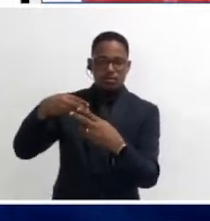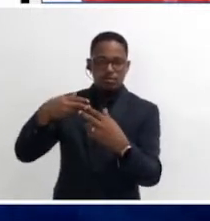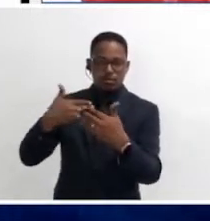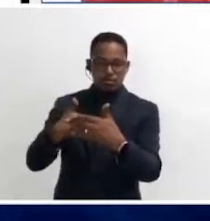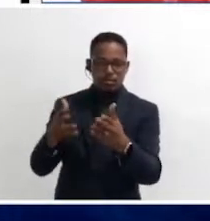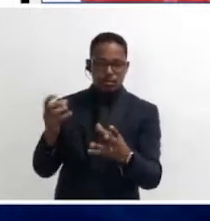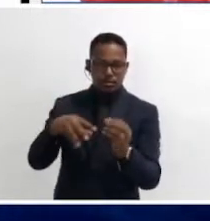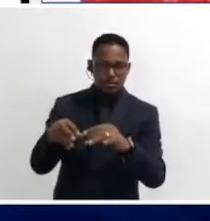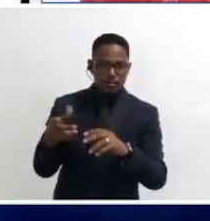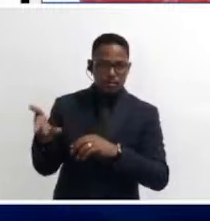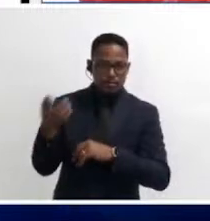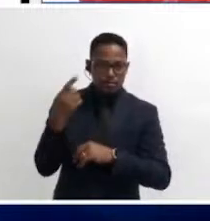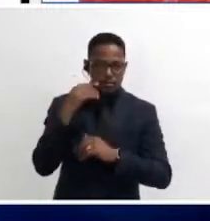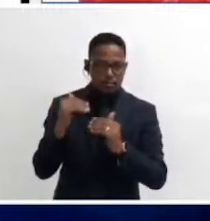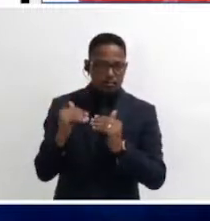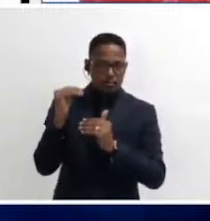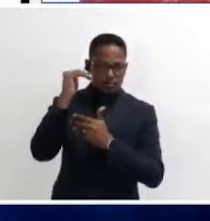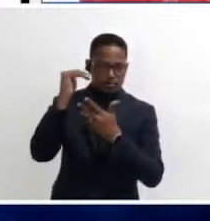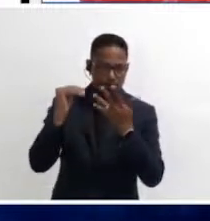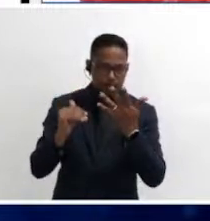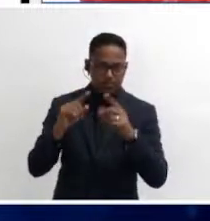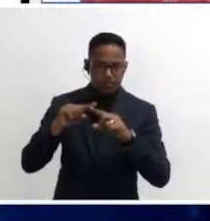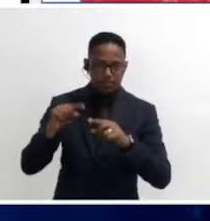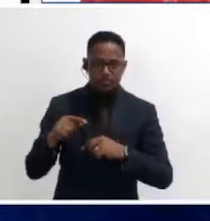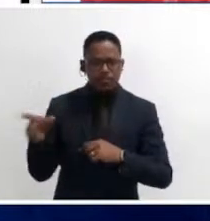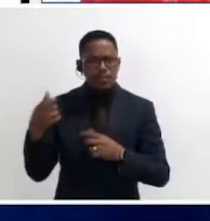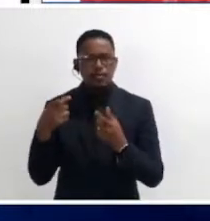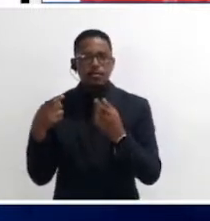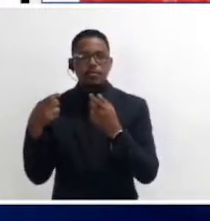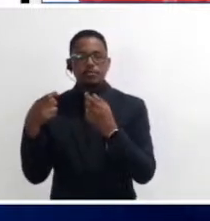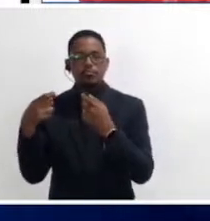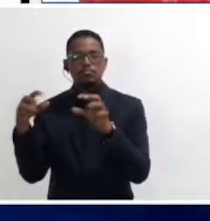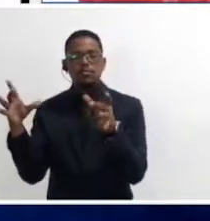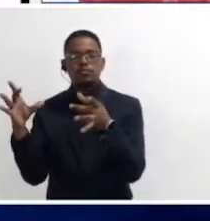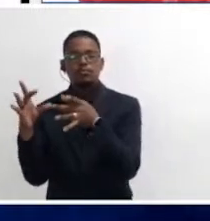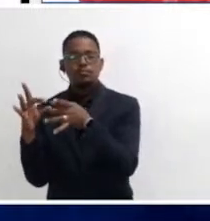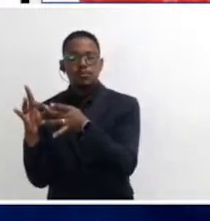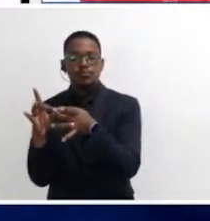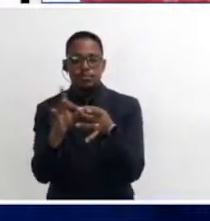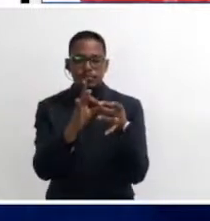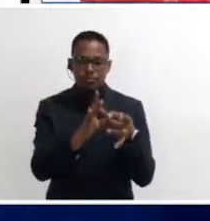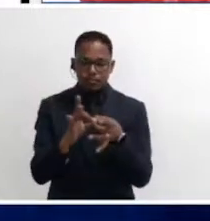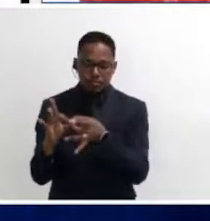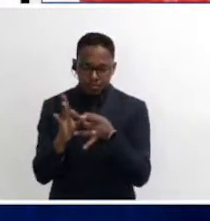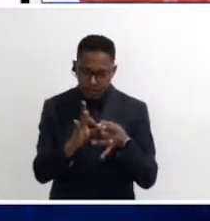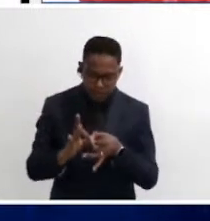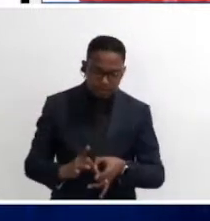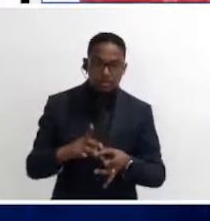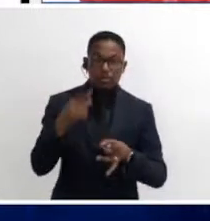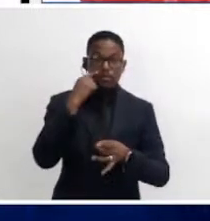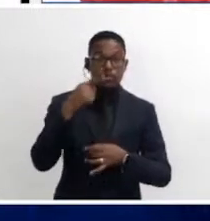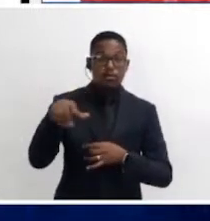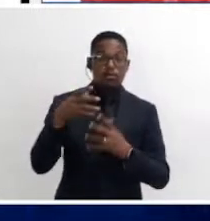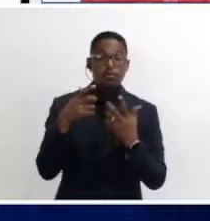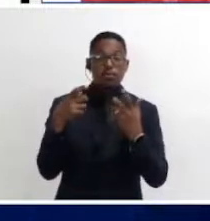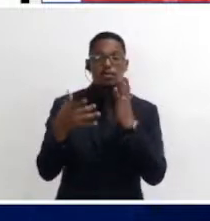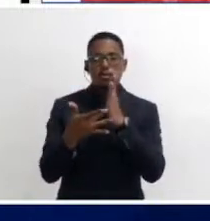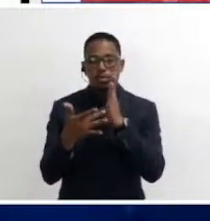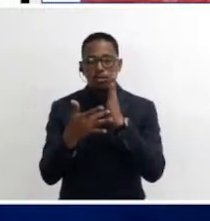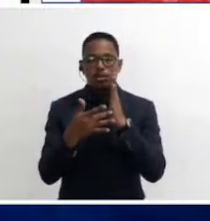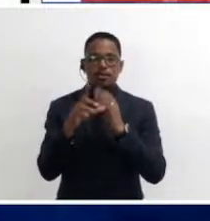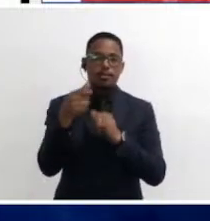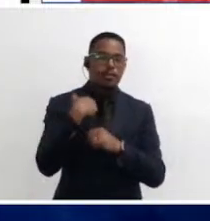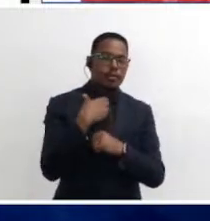like for some different technologies. So the one on the left has copper interconnects. The one in the middle